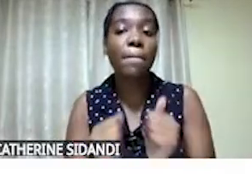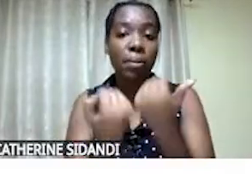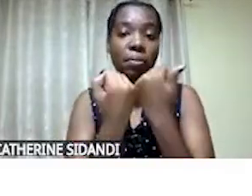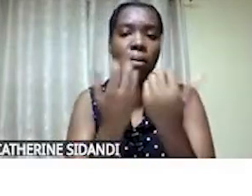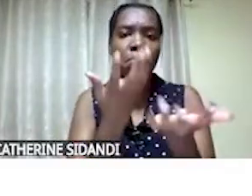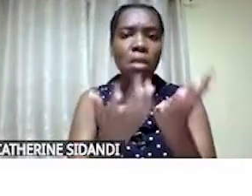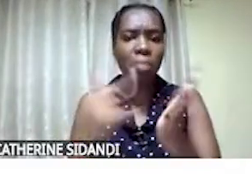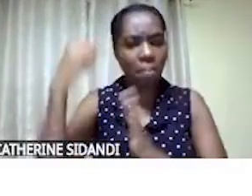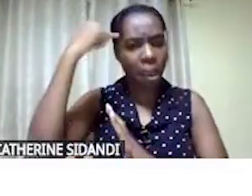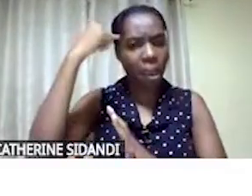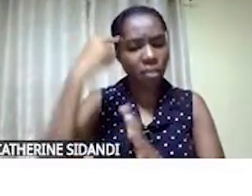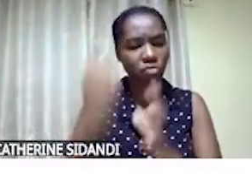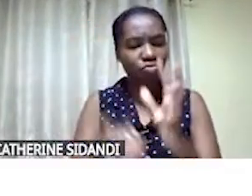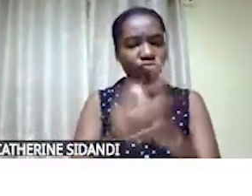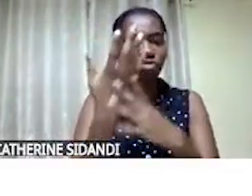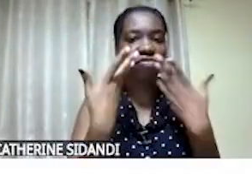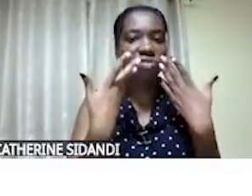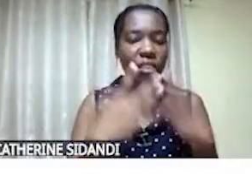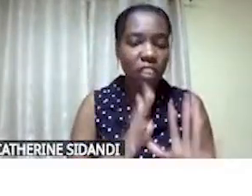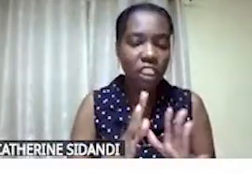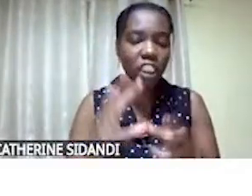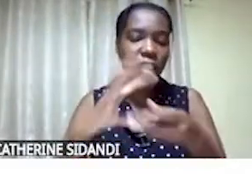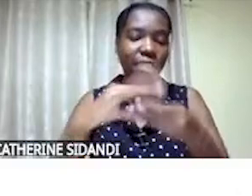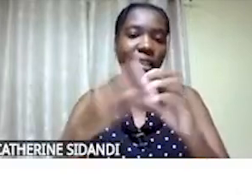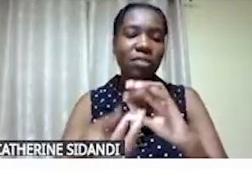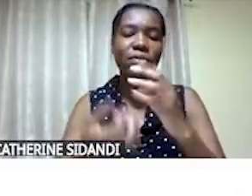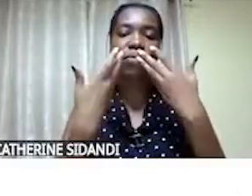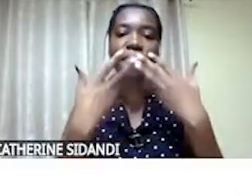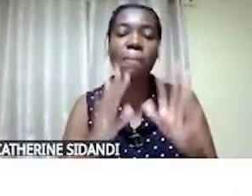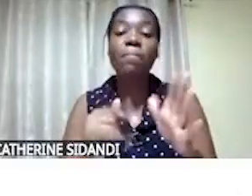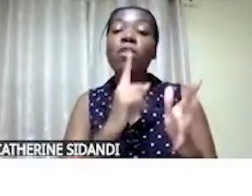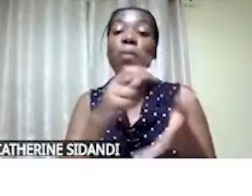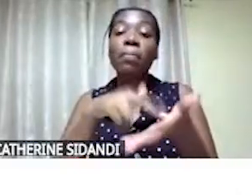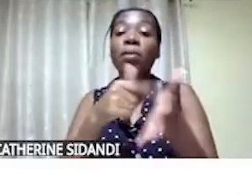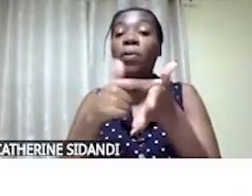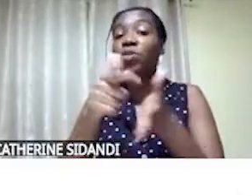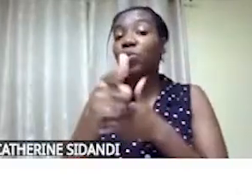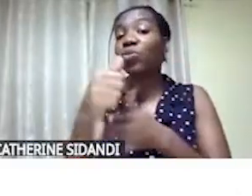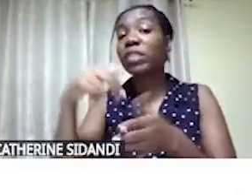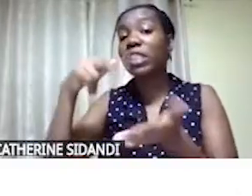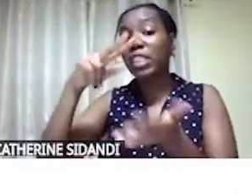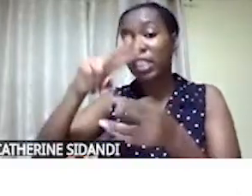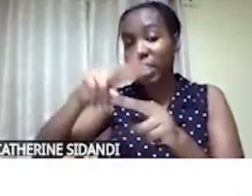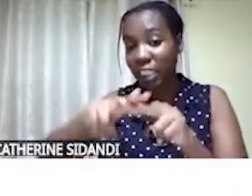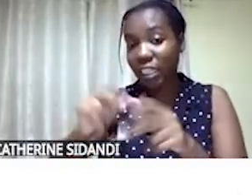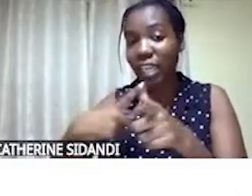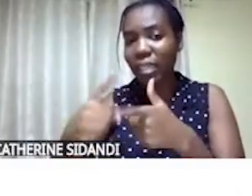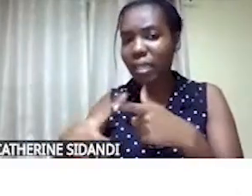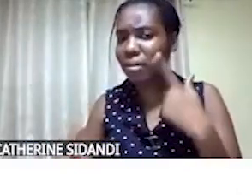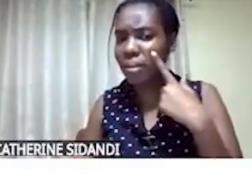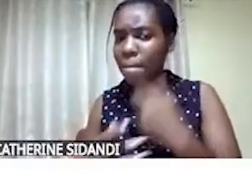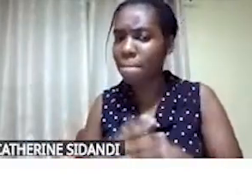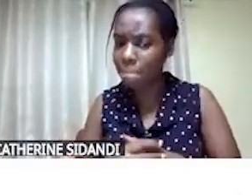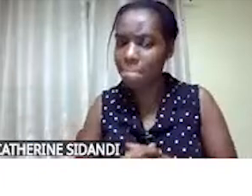that it has created. You need now to sit down and say, then what is the best way to approach it? Lest